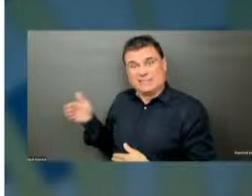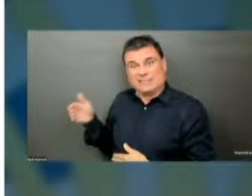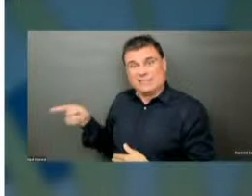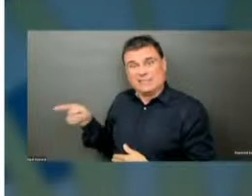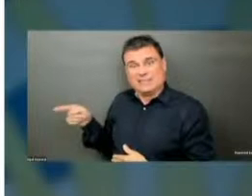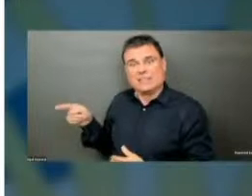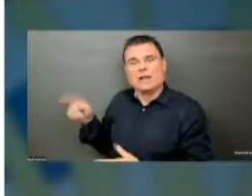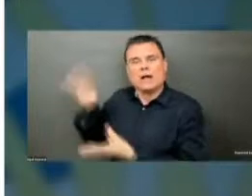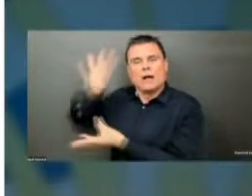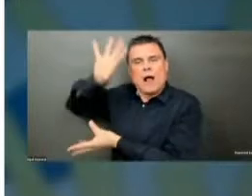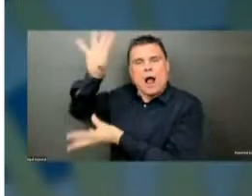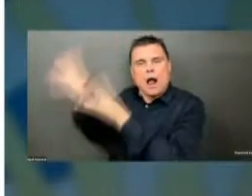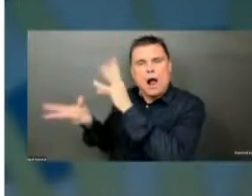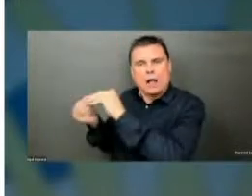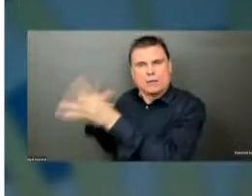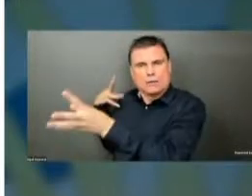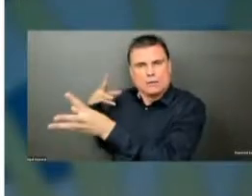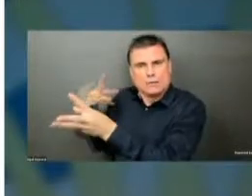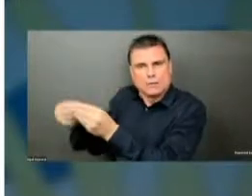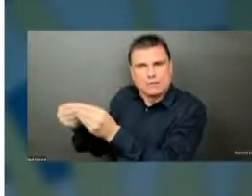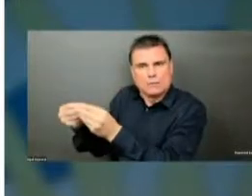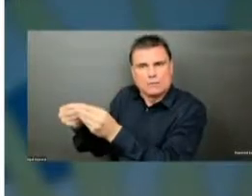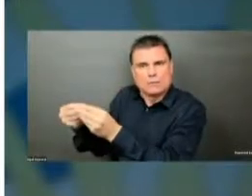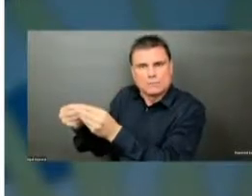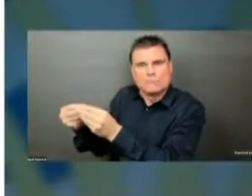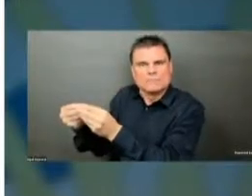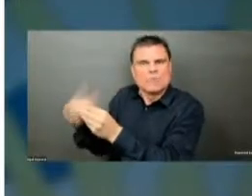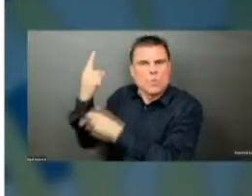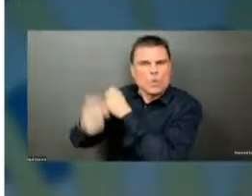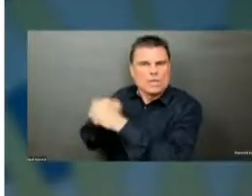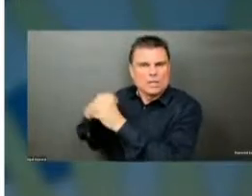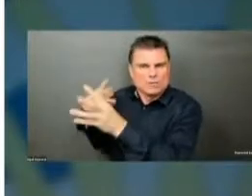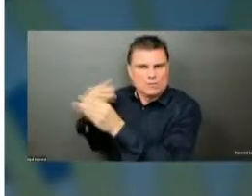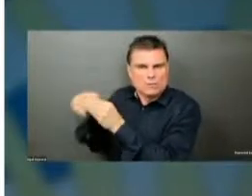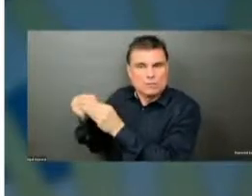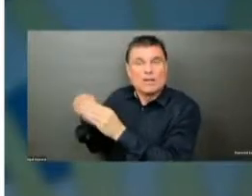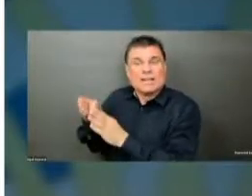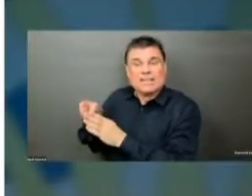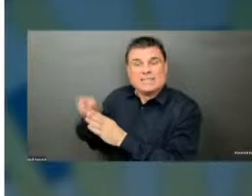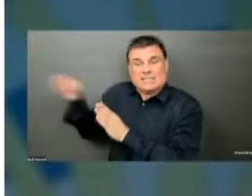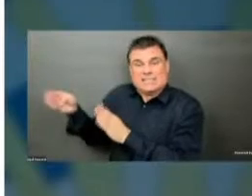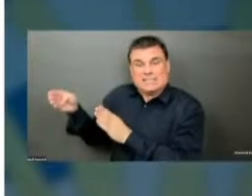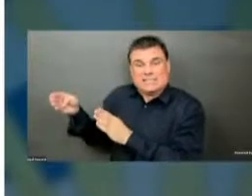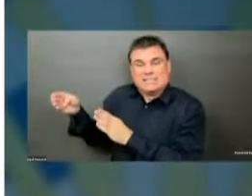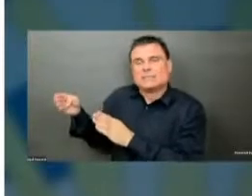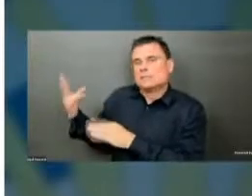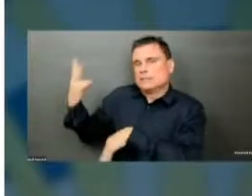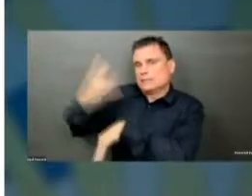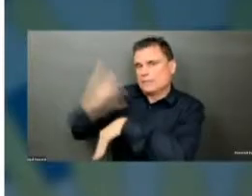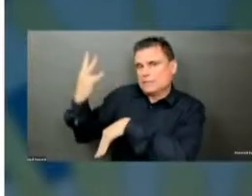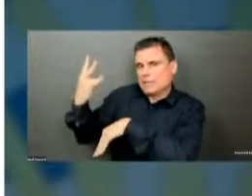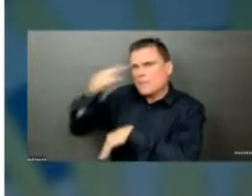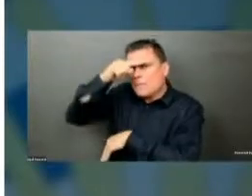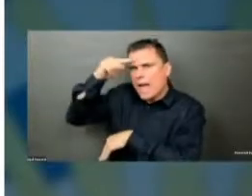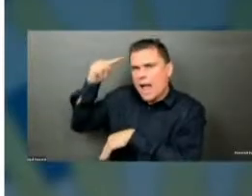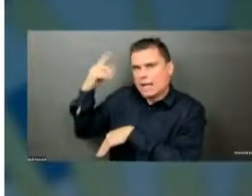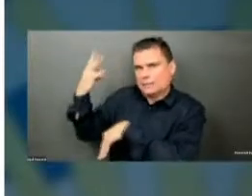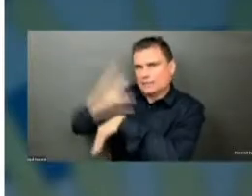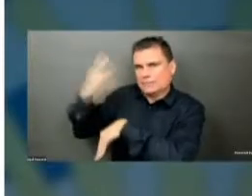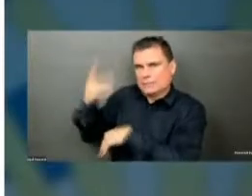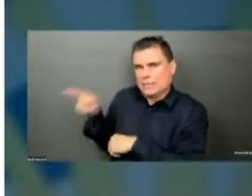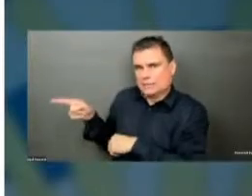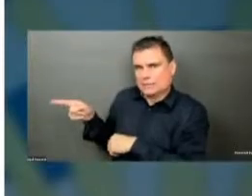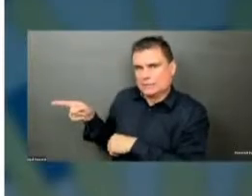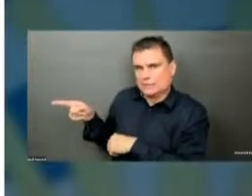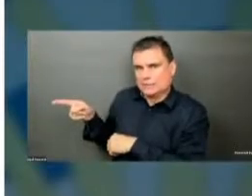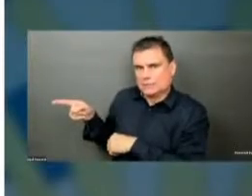started last year, and on the right, the past 7 days. And as we can see from this, we have had ongoing transmission